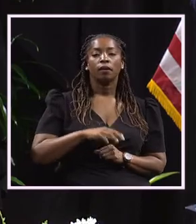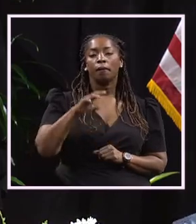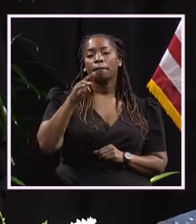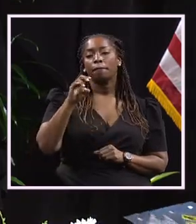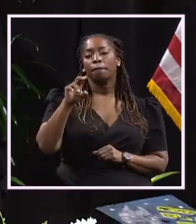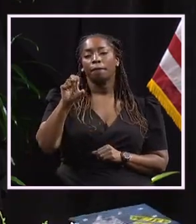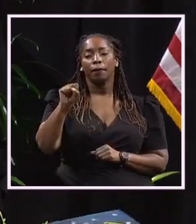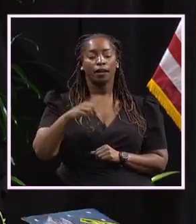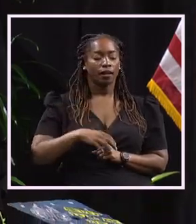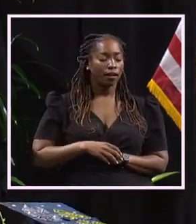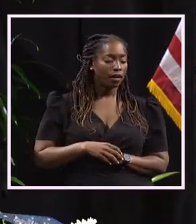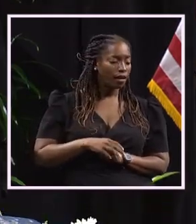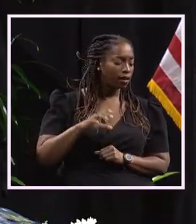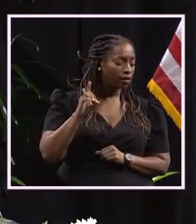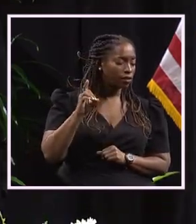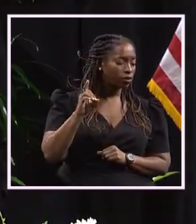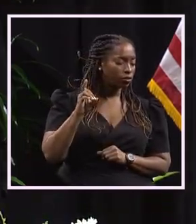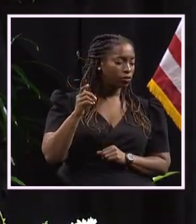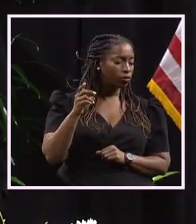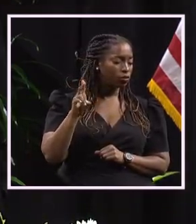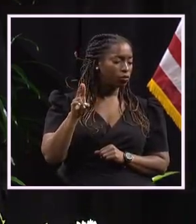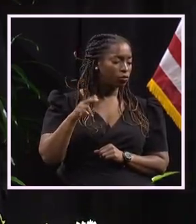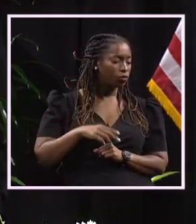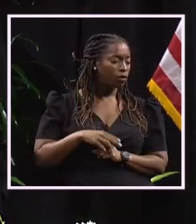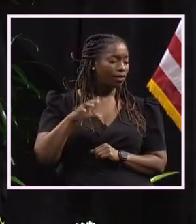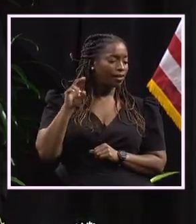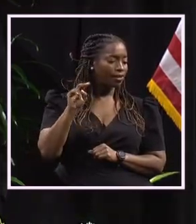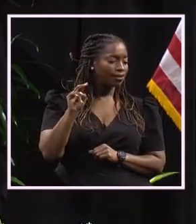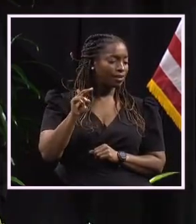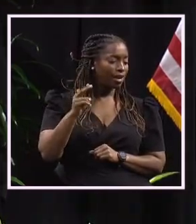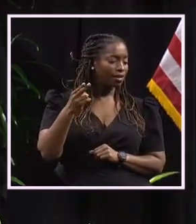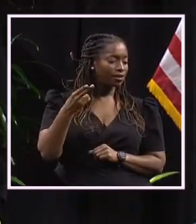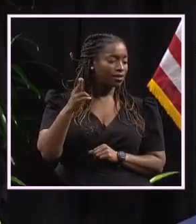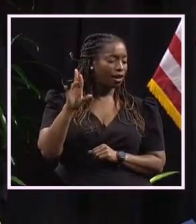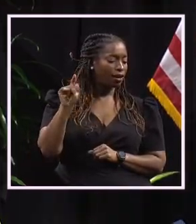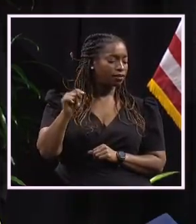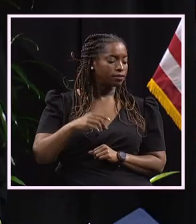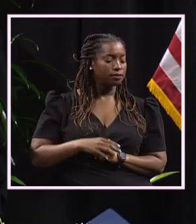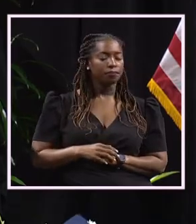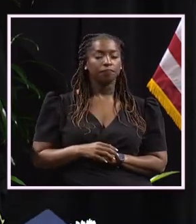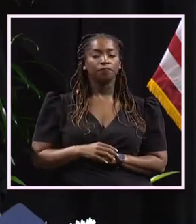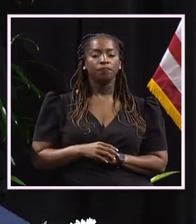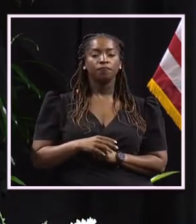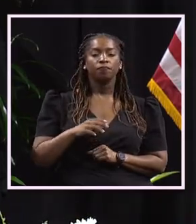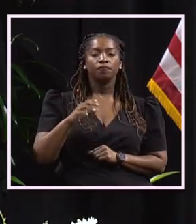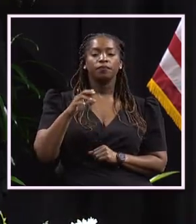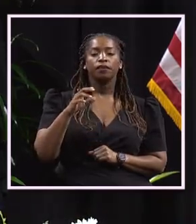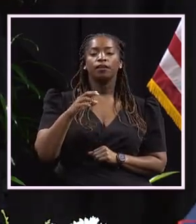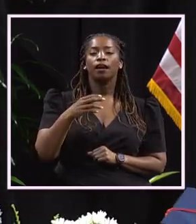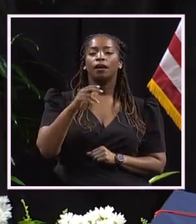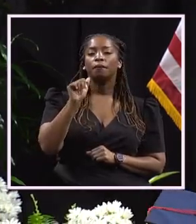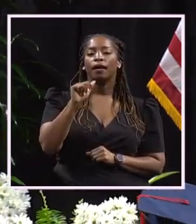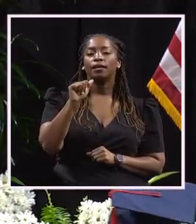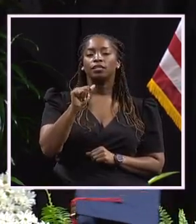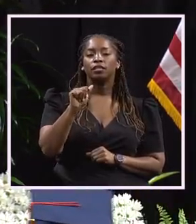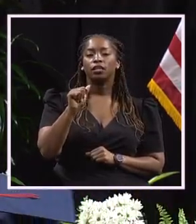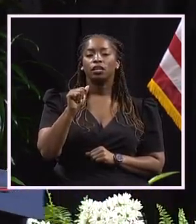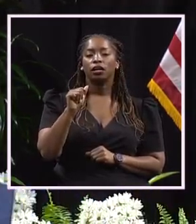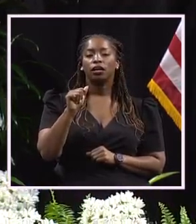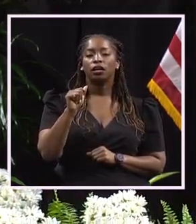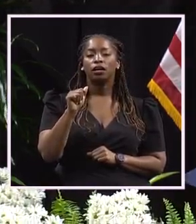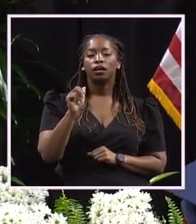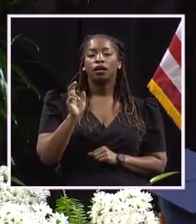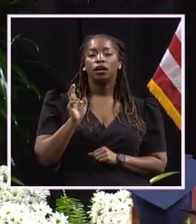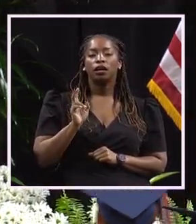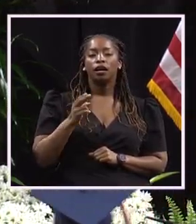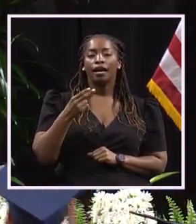Knowlton, Matthias Munch, Michael Angelo Olvera Jr., Jesus E.